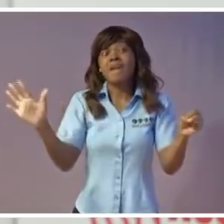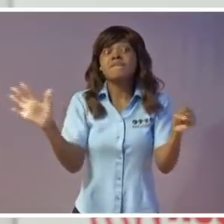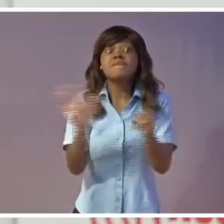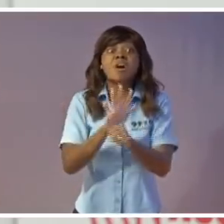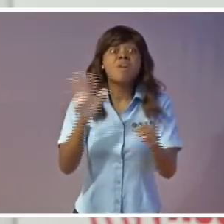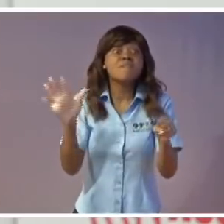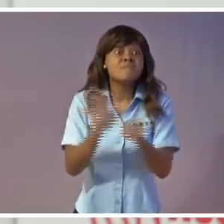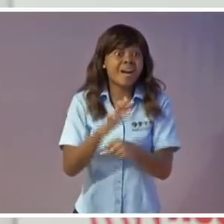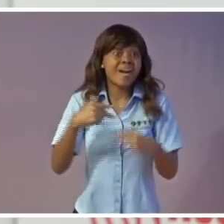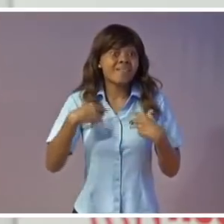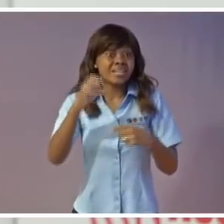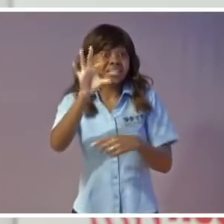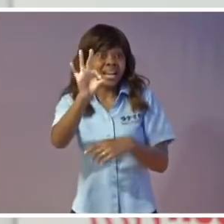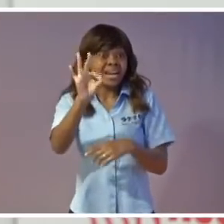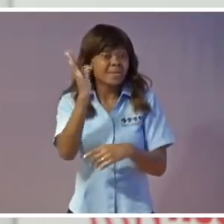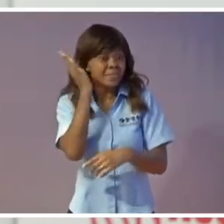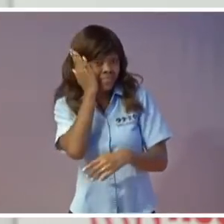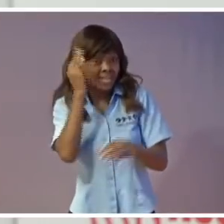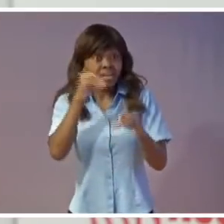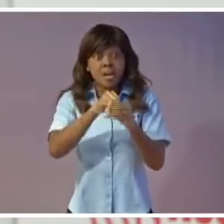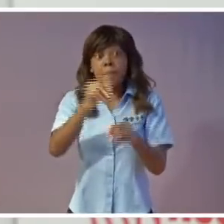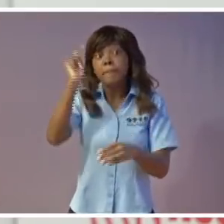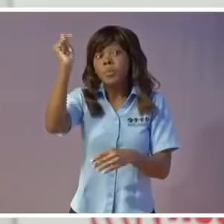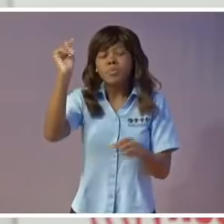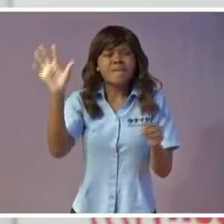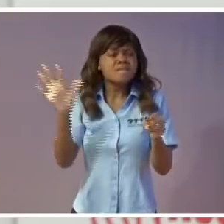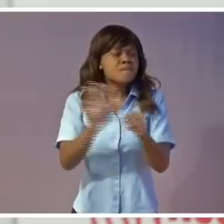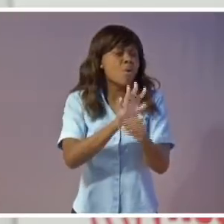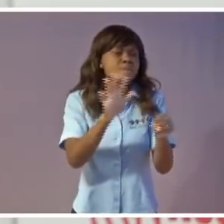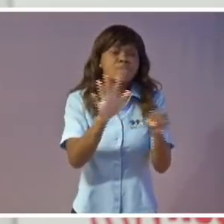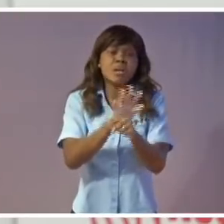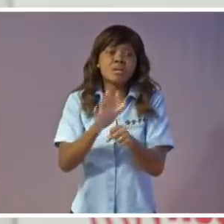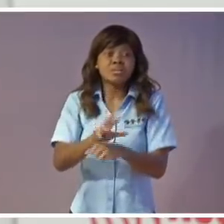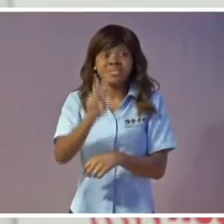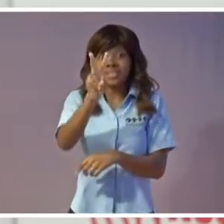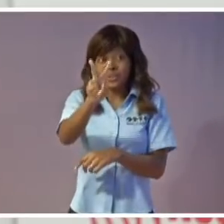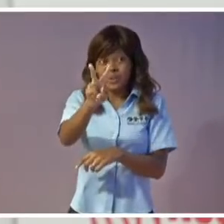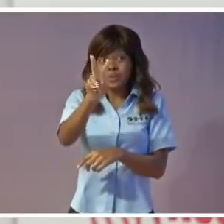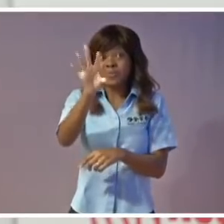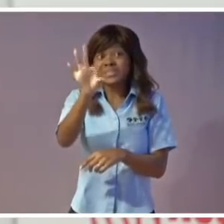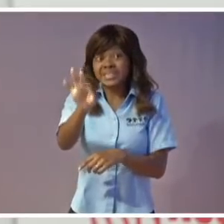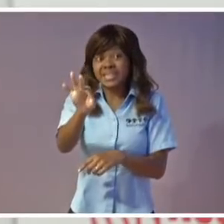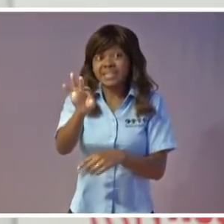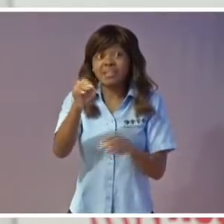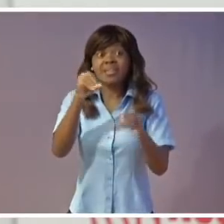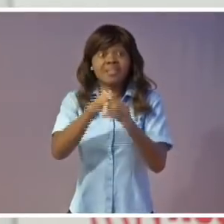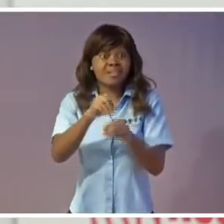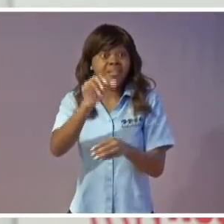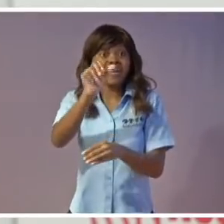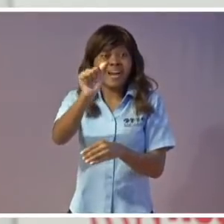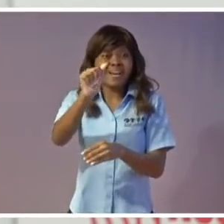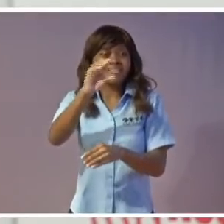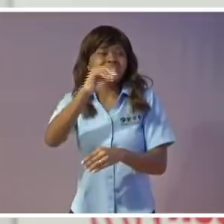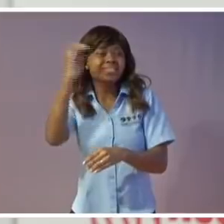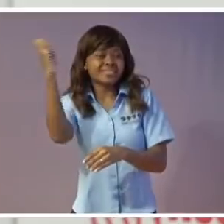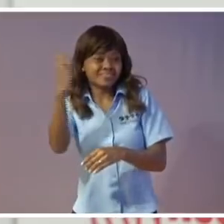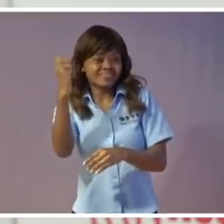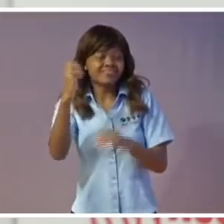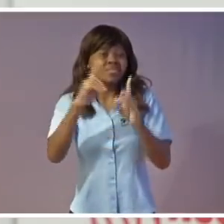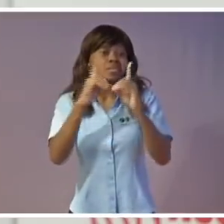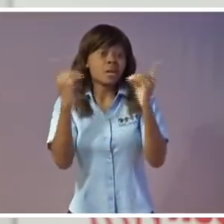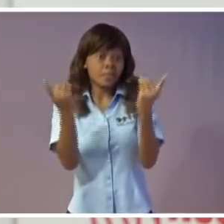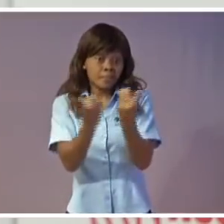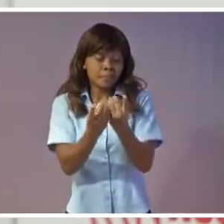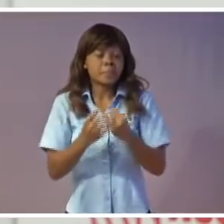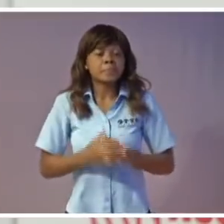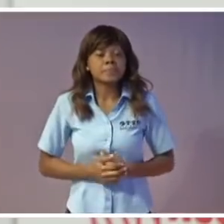healthcare system, and a further 29 in the accident and emergency departments. However, we